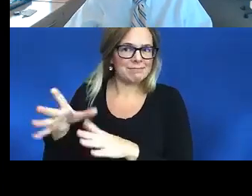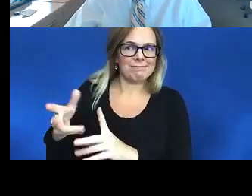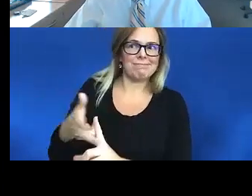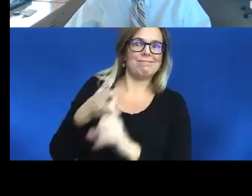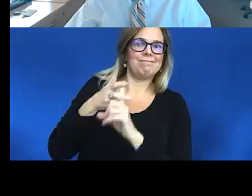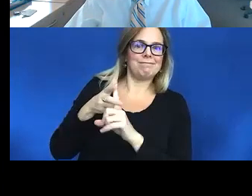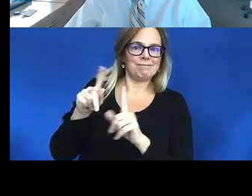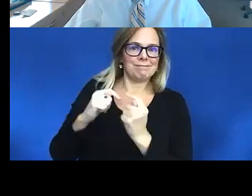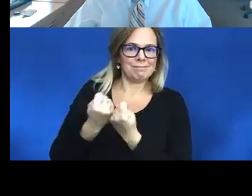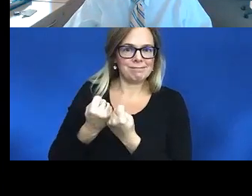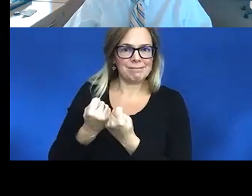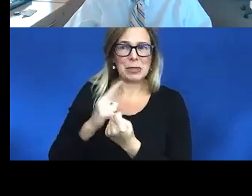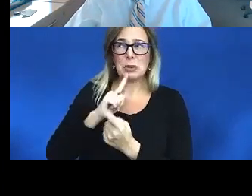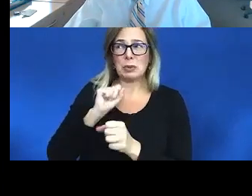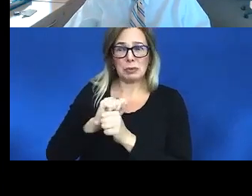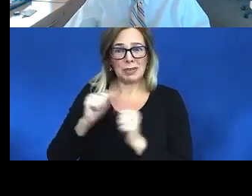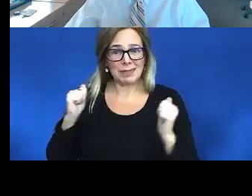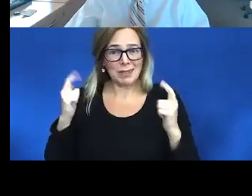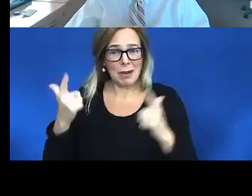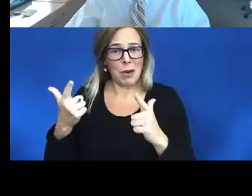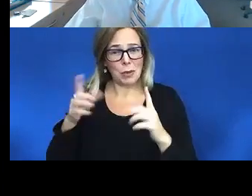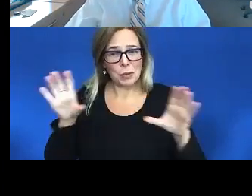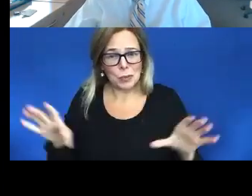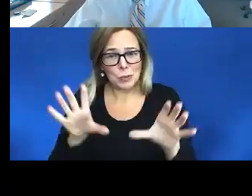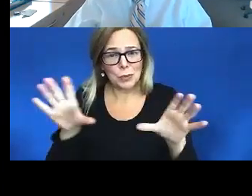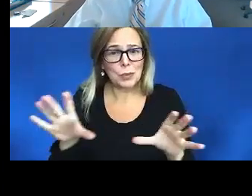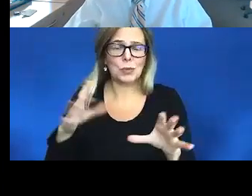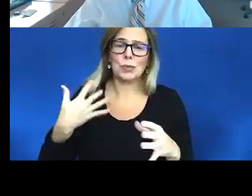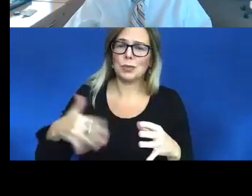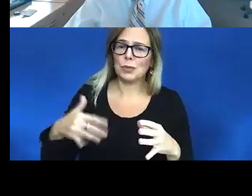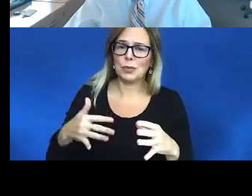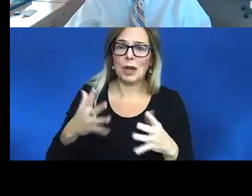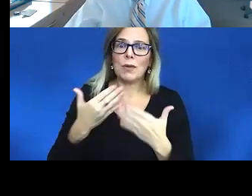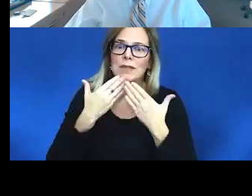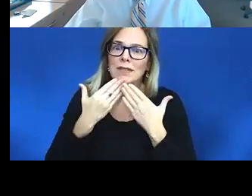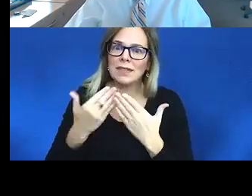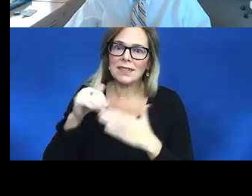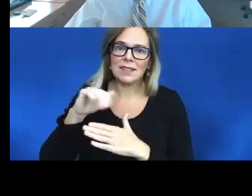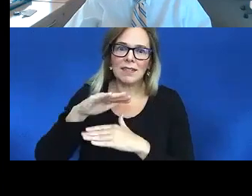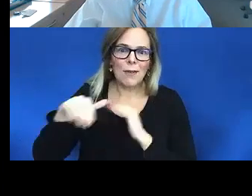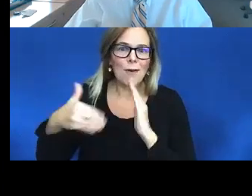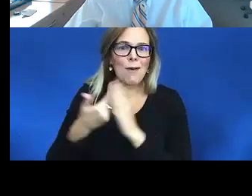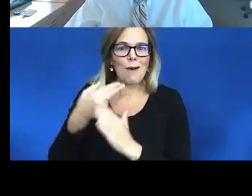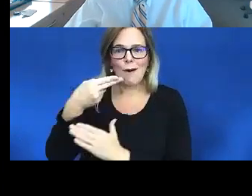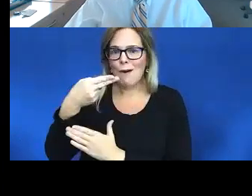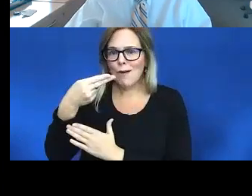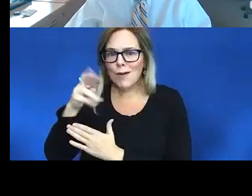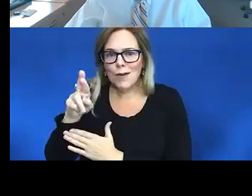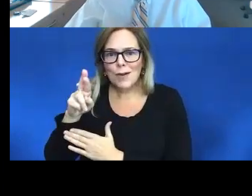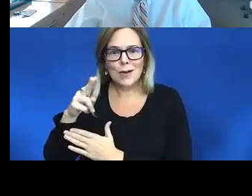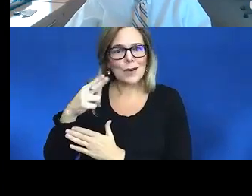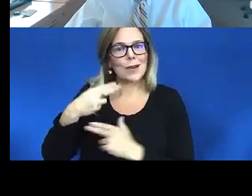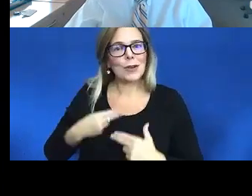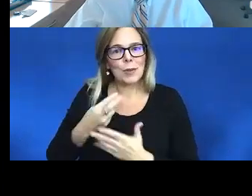this has been an incredible effort, and I want to thank everyone in Human Resources and Dee Hunt for all of the support and